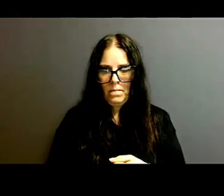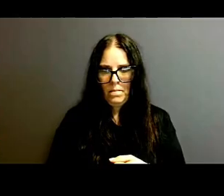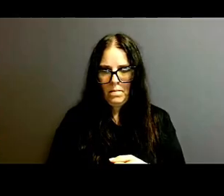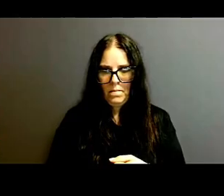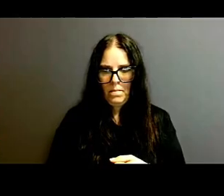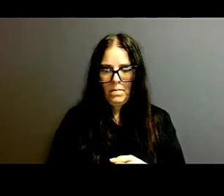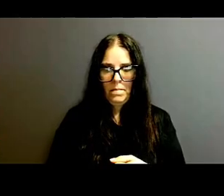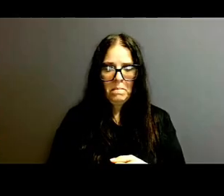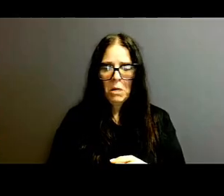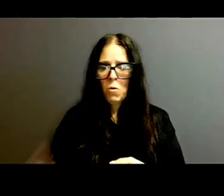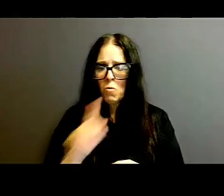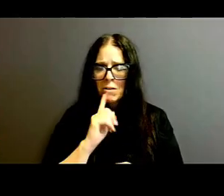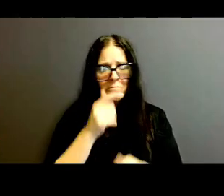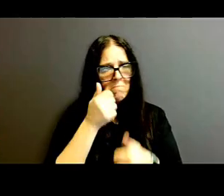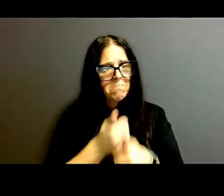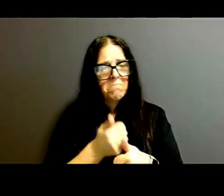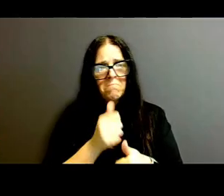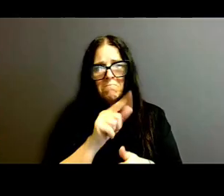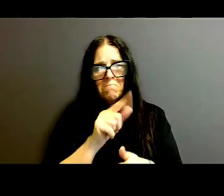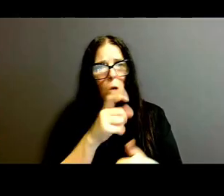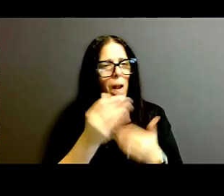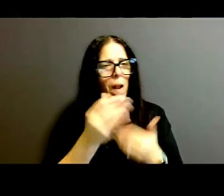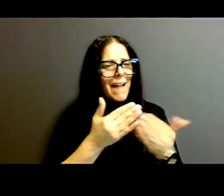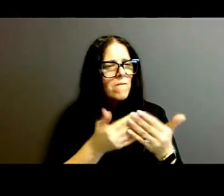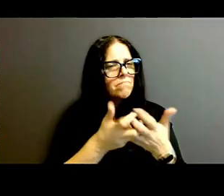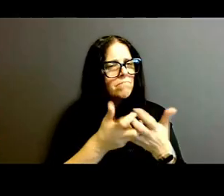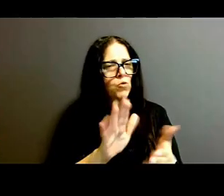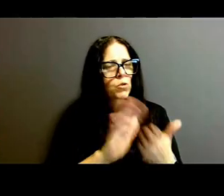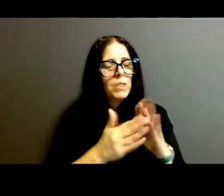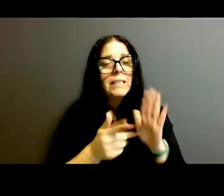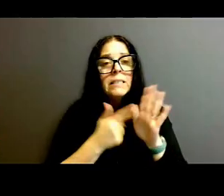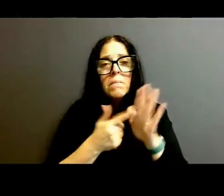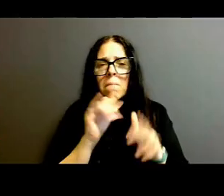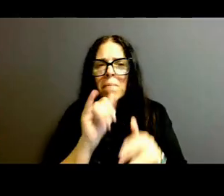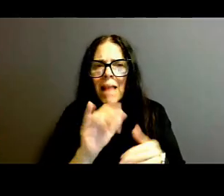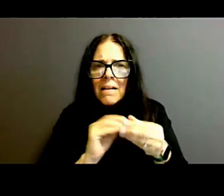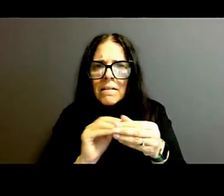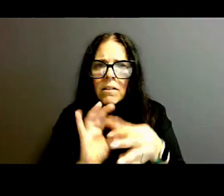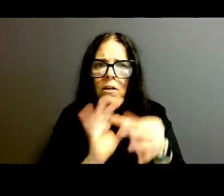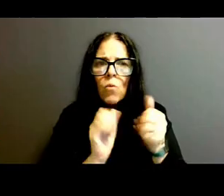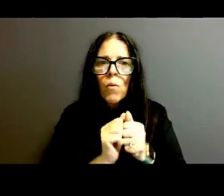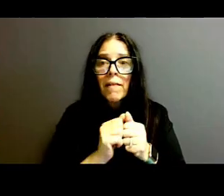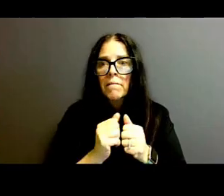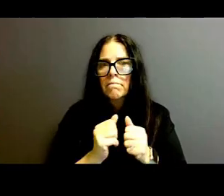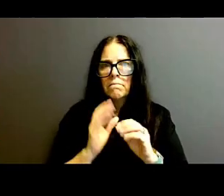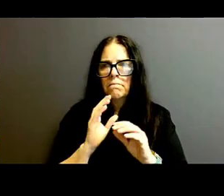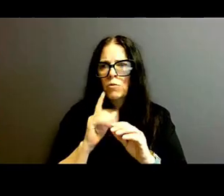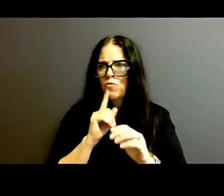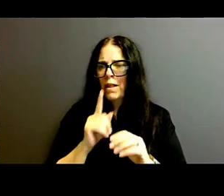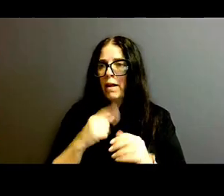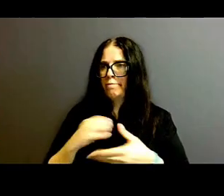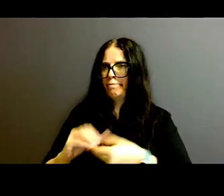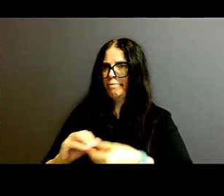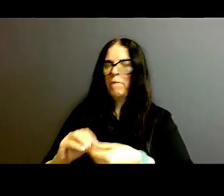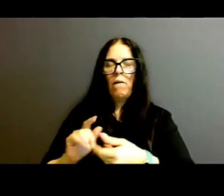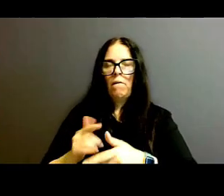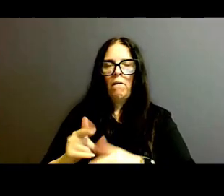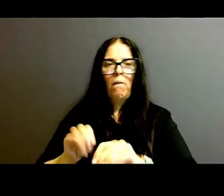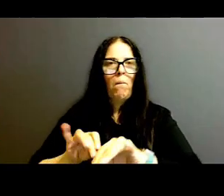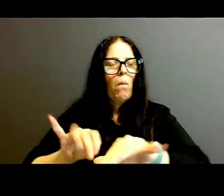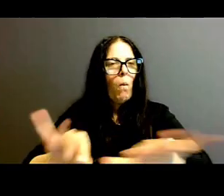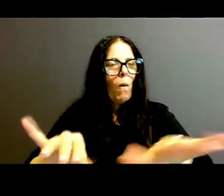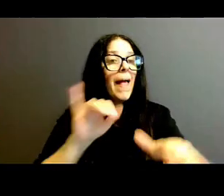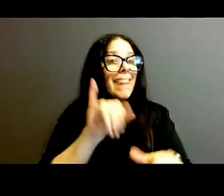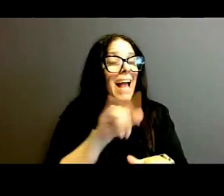your community. A lot of times it's even word of mouth, and we don't really think about that, but the word of mouth makes such a huge difference when we are working with